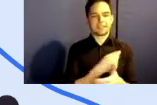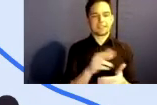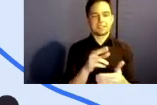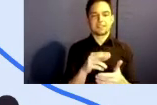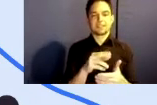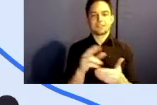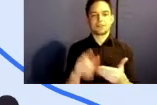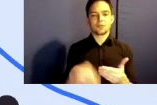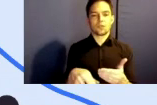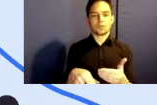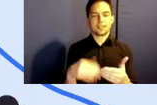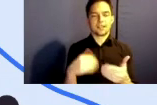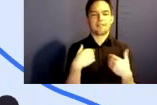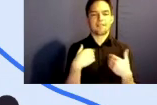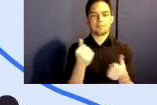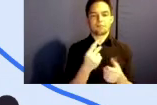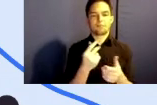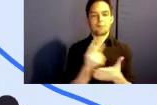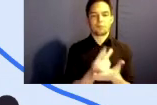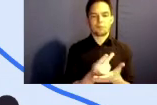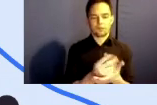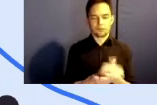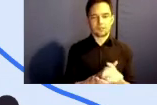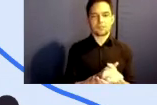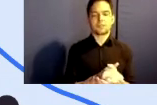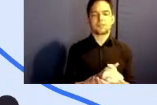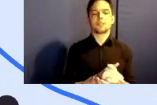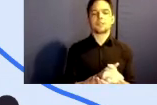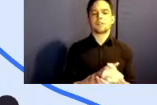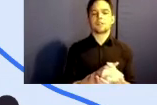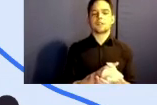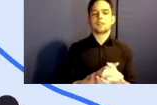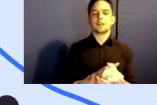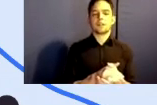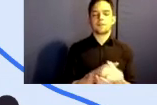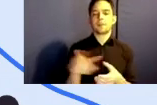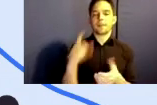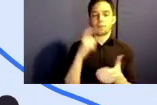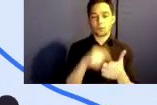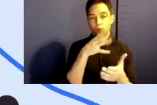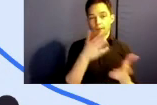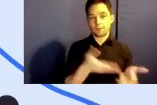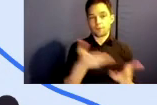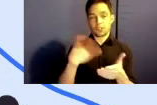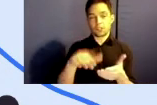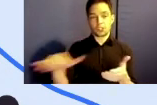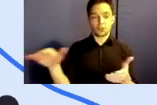approval. Or the husband see that women are taking children to vaccination and talk to male vaccinators. So